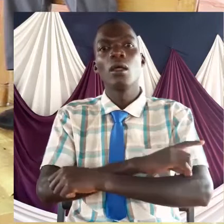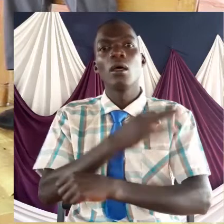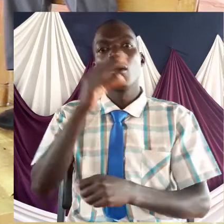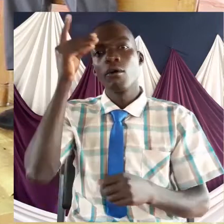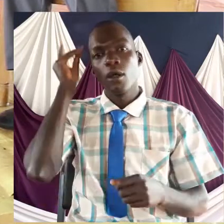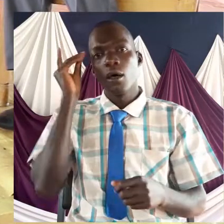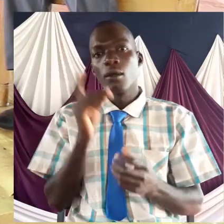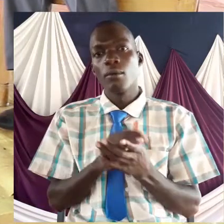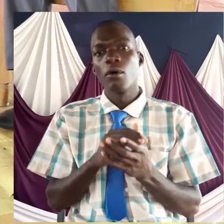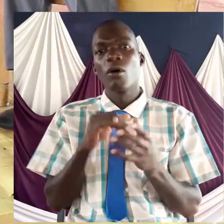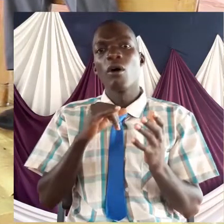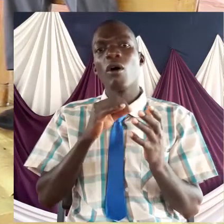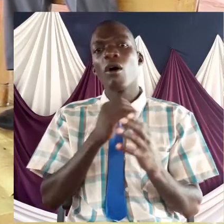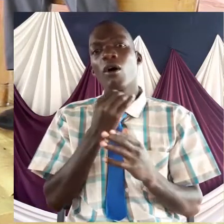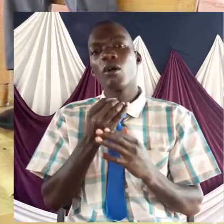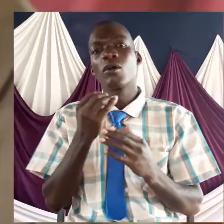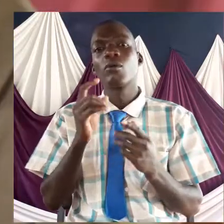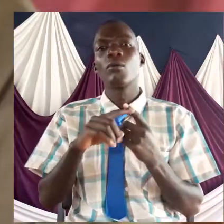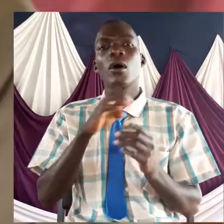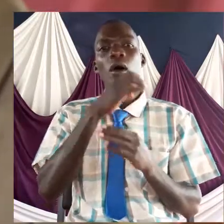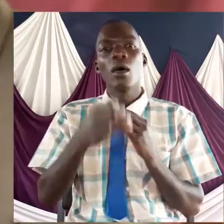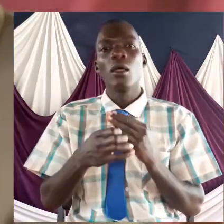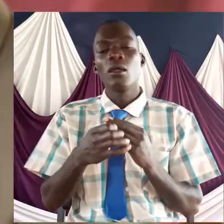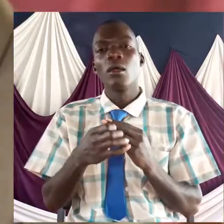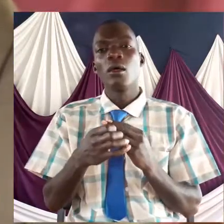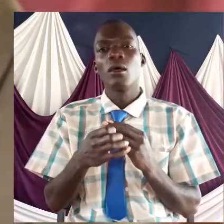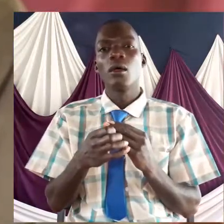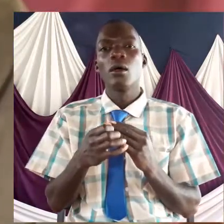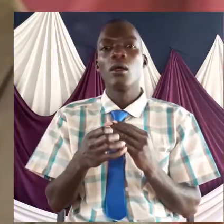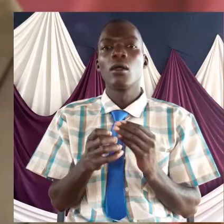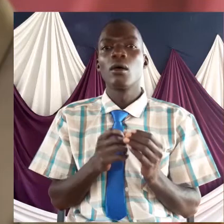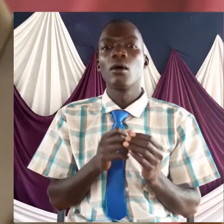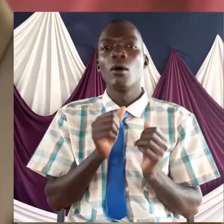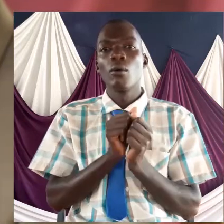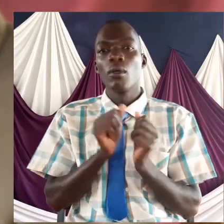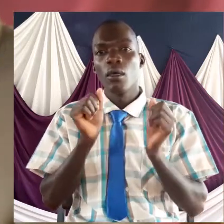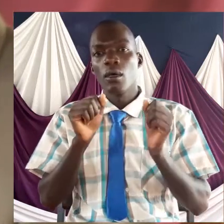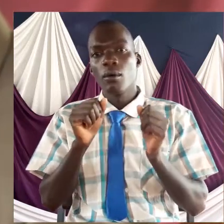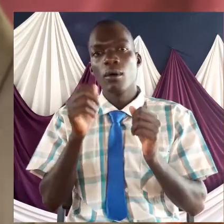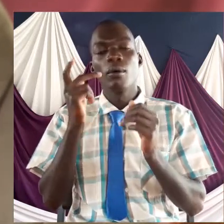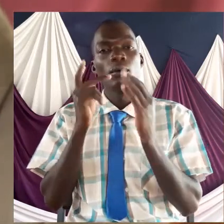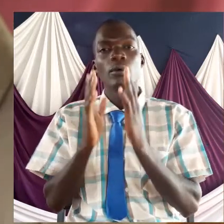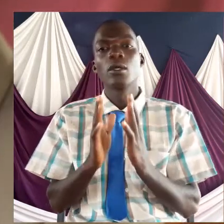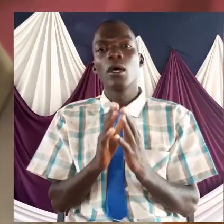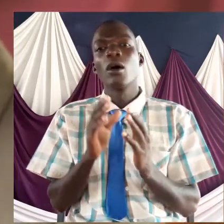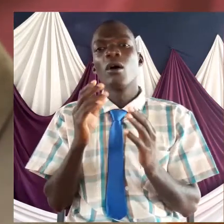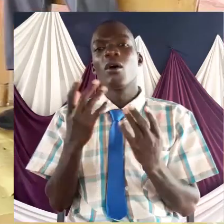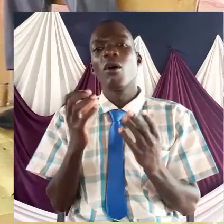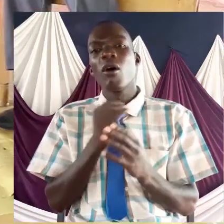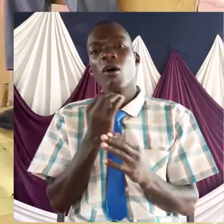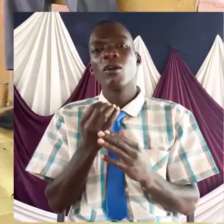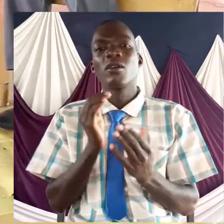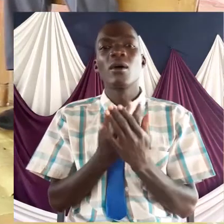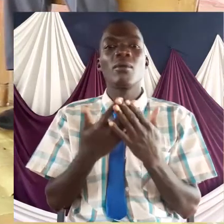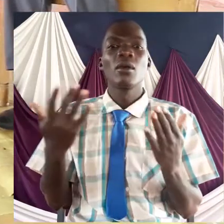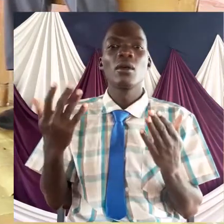Daniel? Or did it end with the end of the medieval papacy? Or is it something